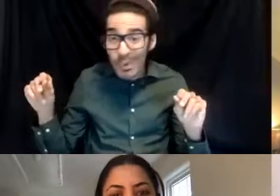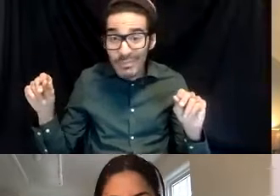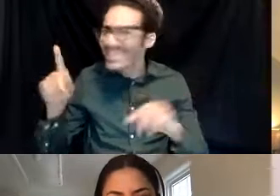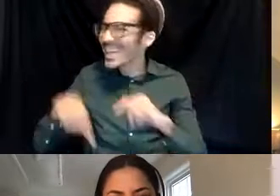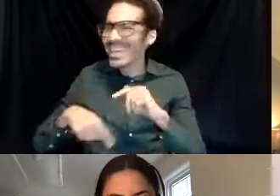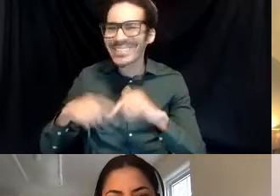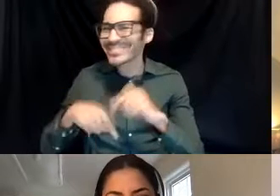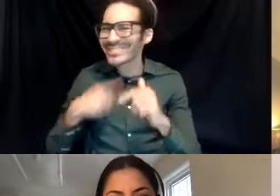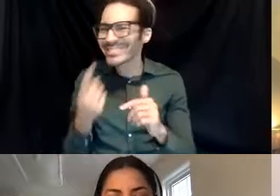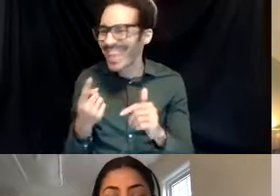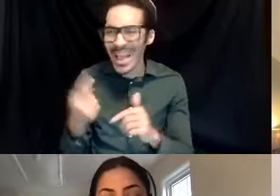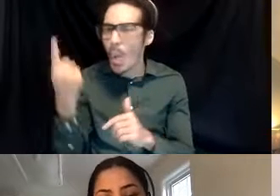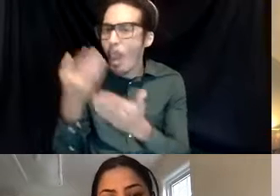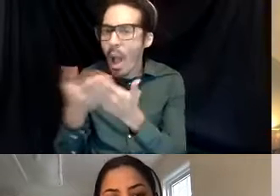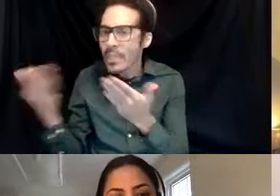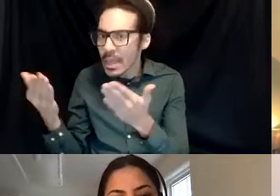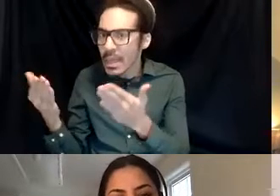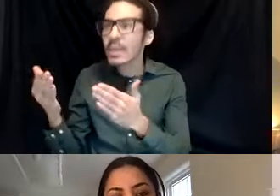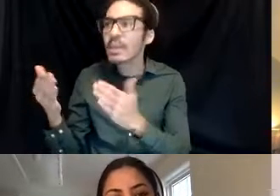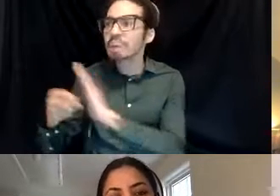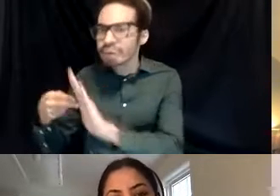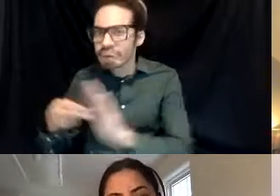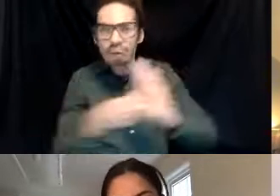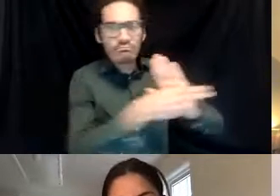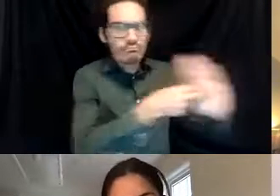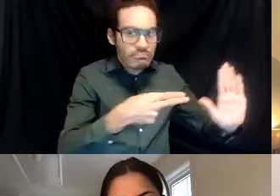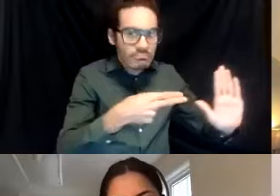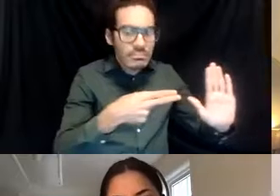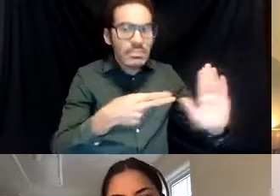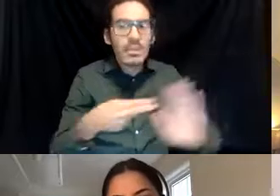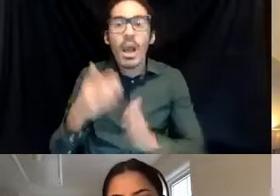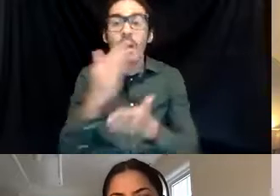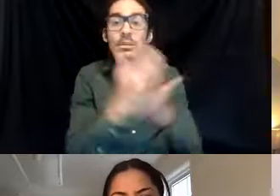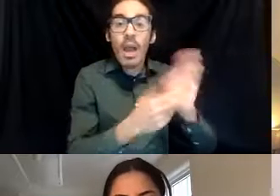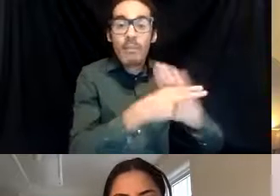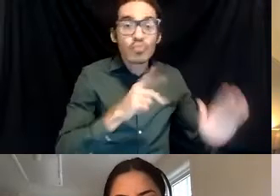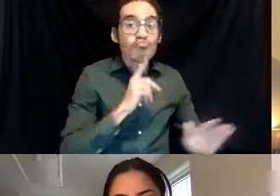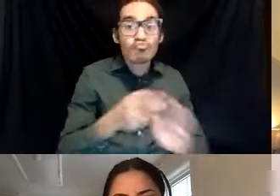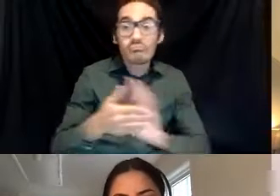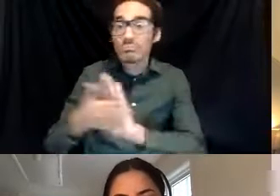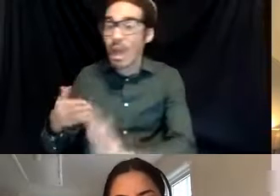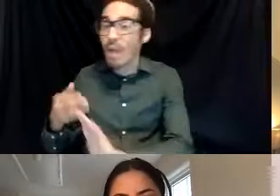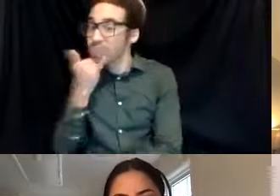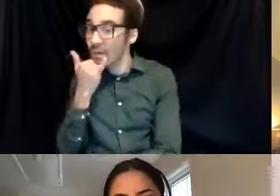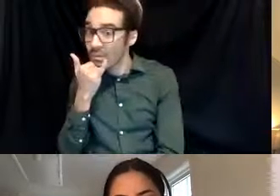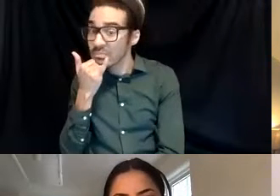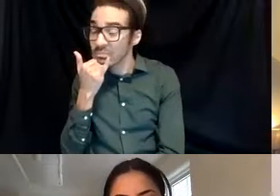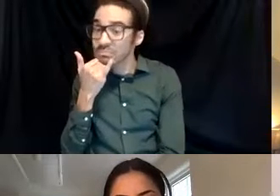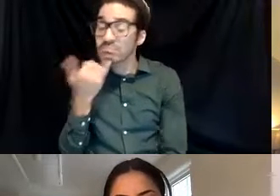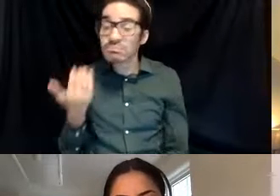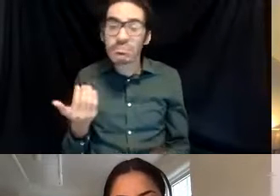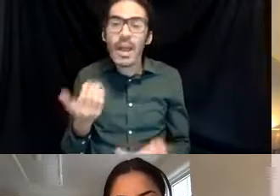say Americans are just one thing like this or that. Some stereotypes are true, some are not, you know, and you can find every